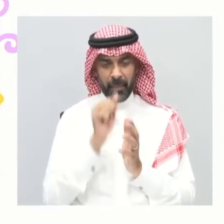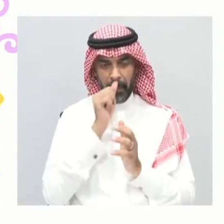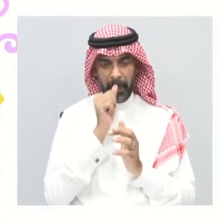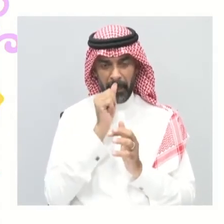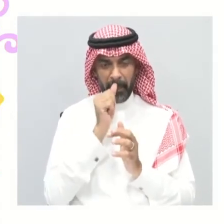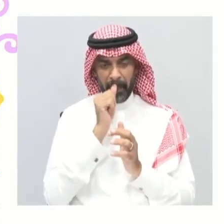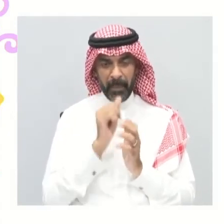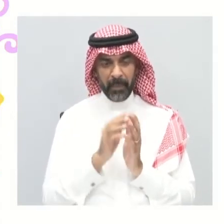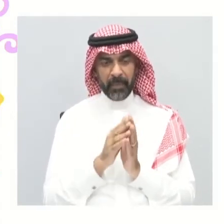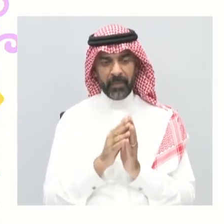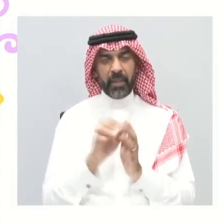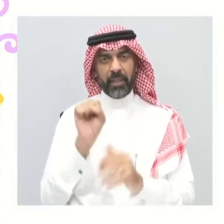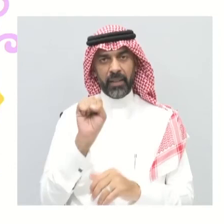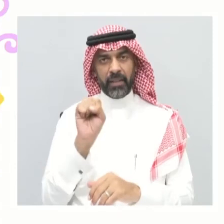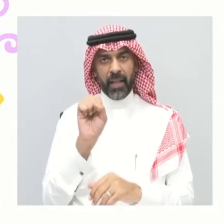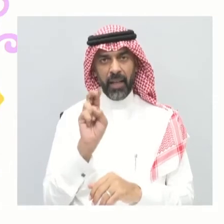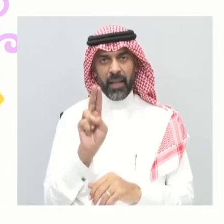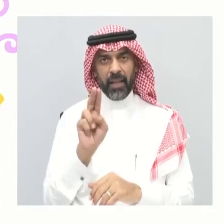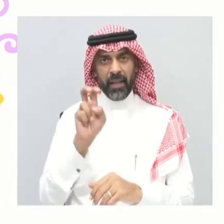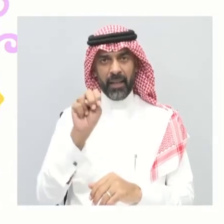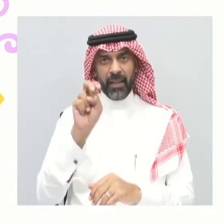what? It's sunny today.